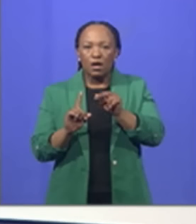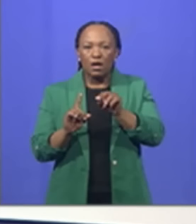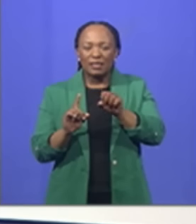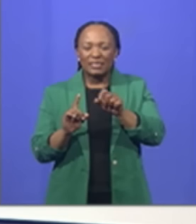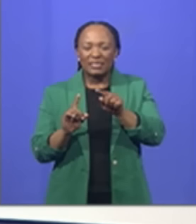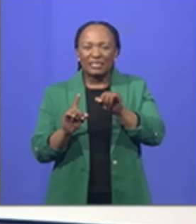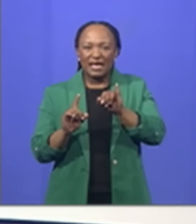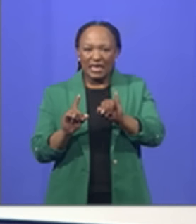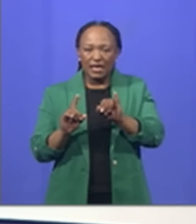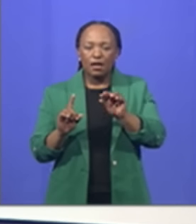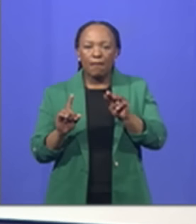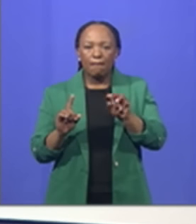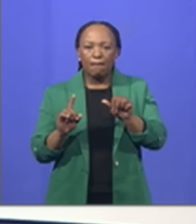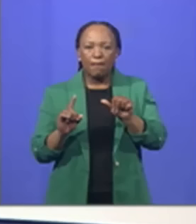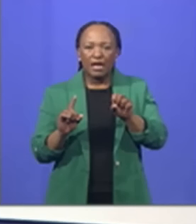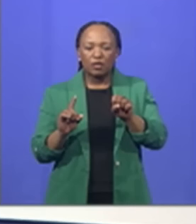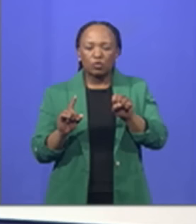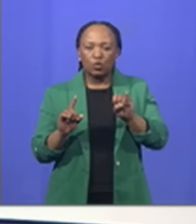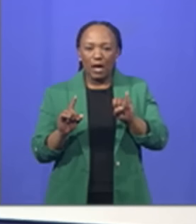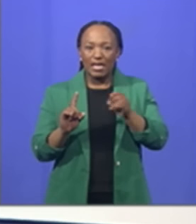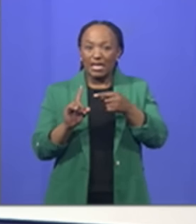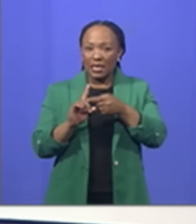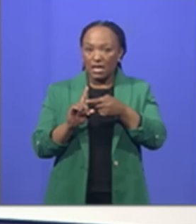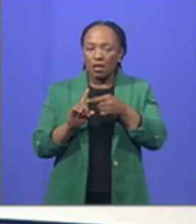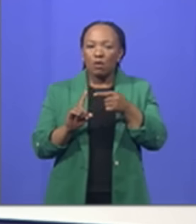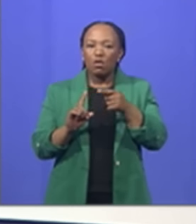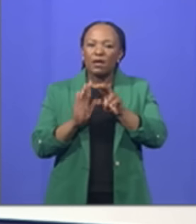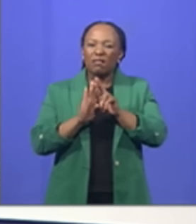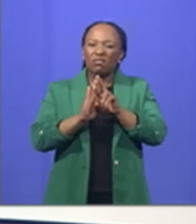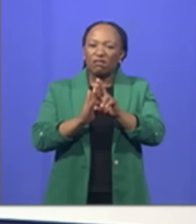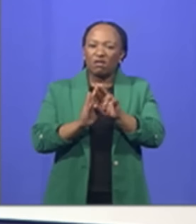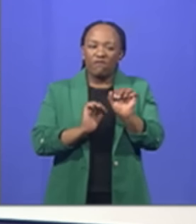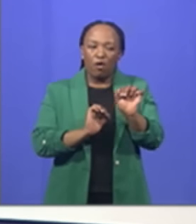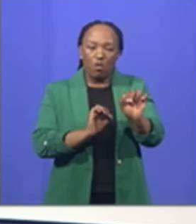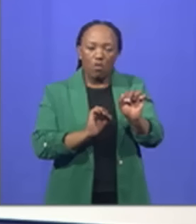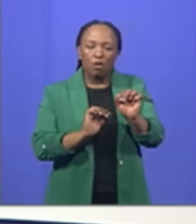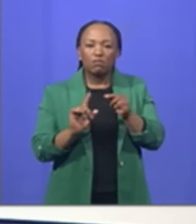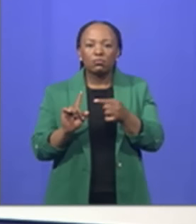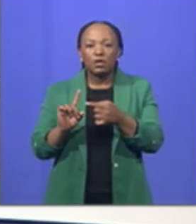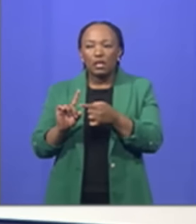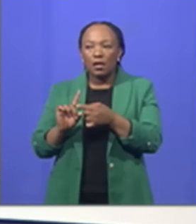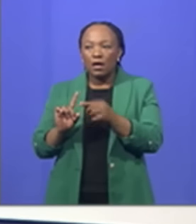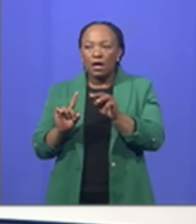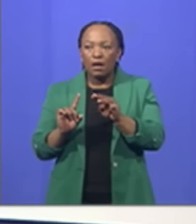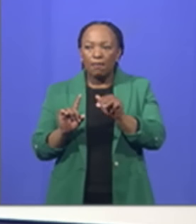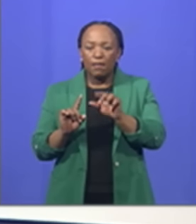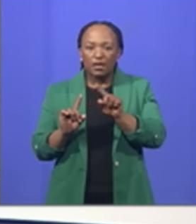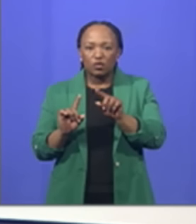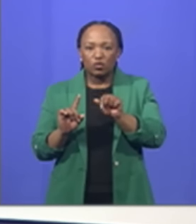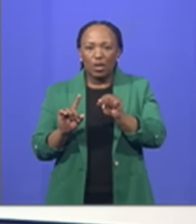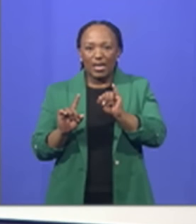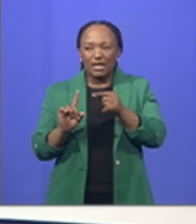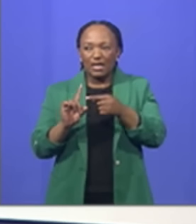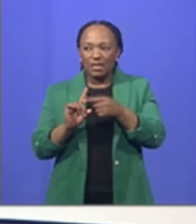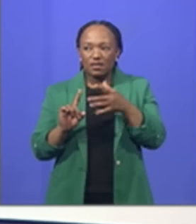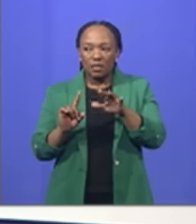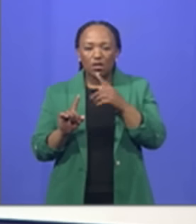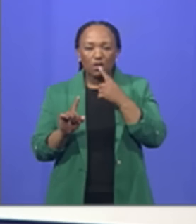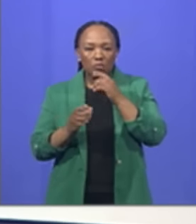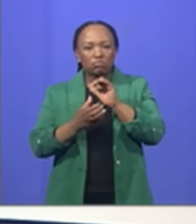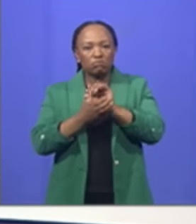ya Johannesburg dikgethong tša lenyaga ge a bolela le babegaditaba ka Johannesburg. Mazwai o ikanne go fediša tlhokego ya mešomo go baswa go